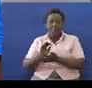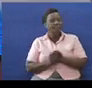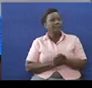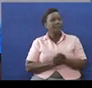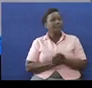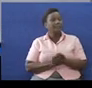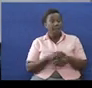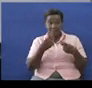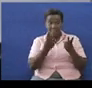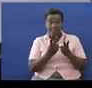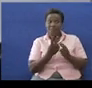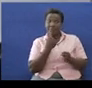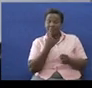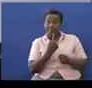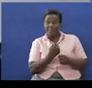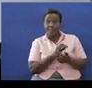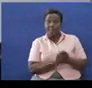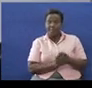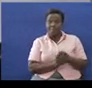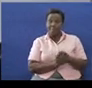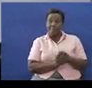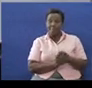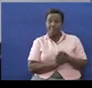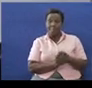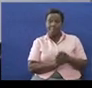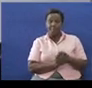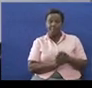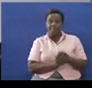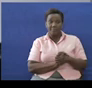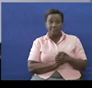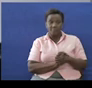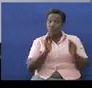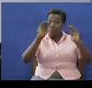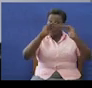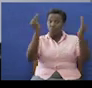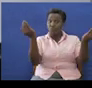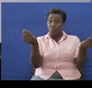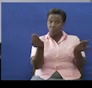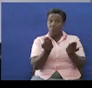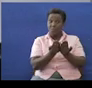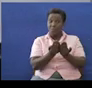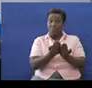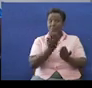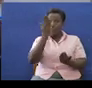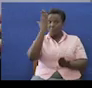position. Apart from that, we say that, or even the